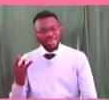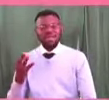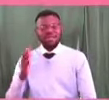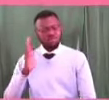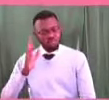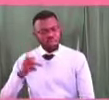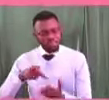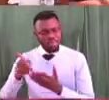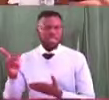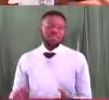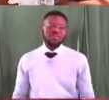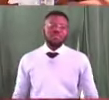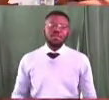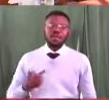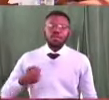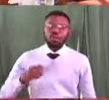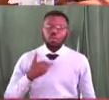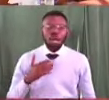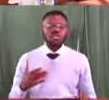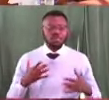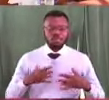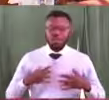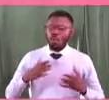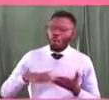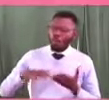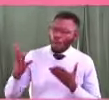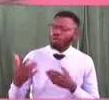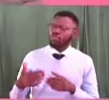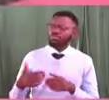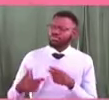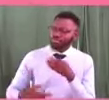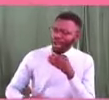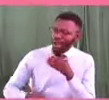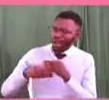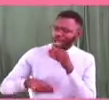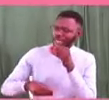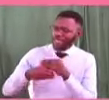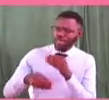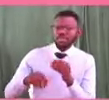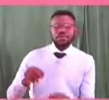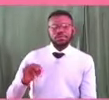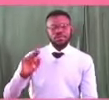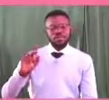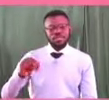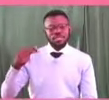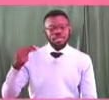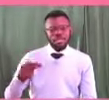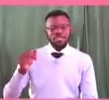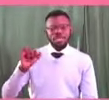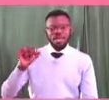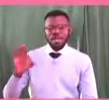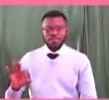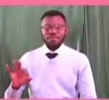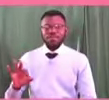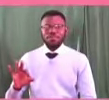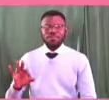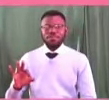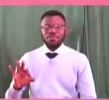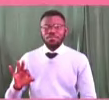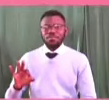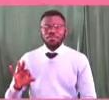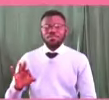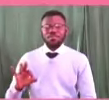we can expand the number of people whom we can carry on board the National